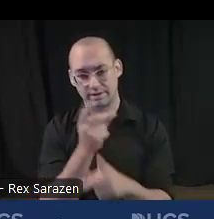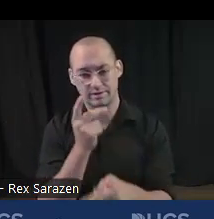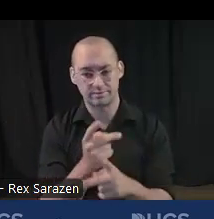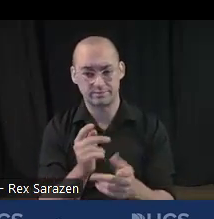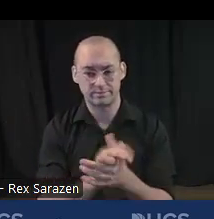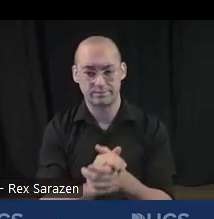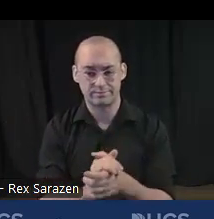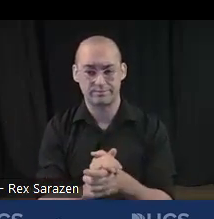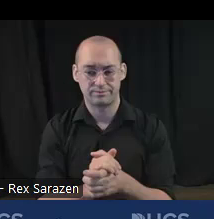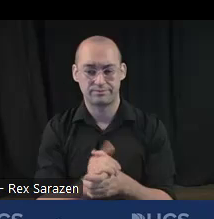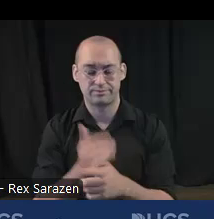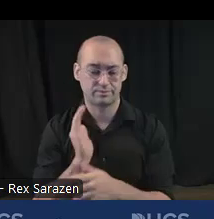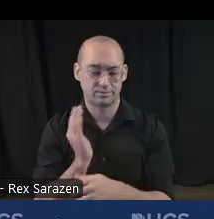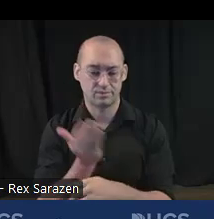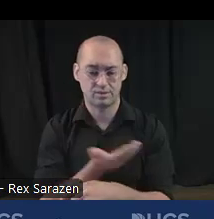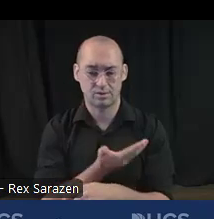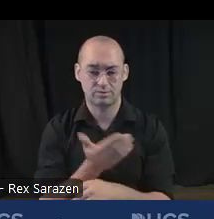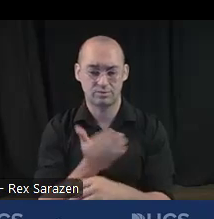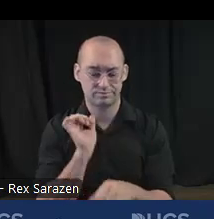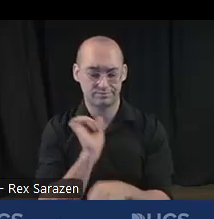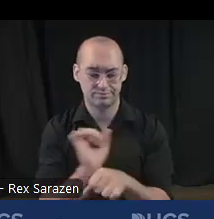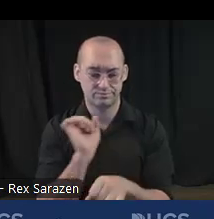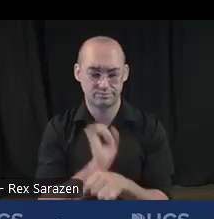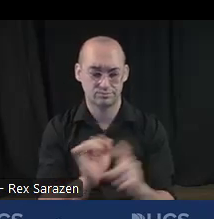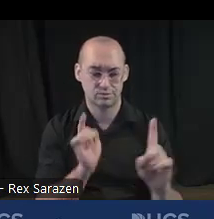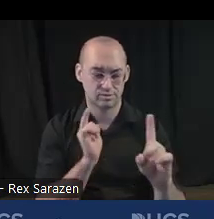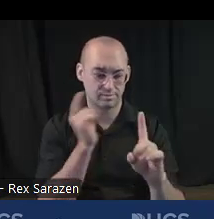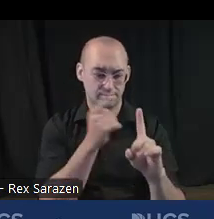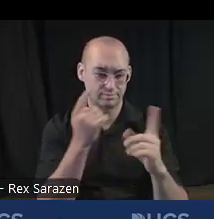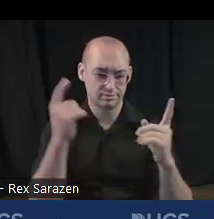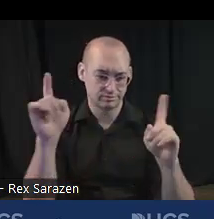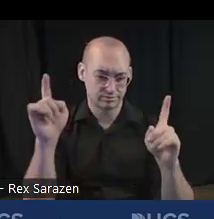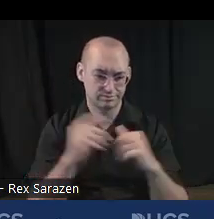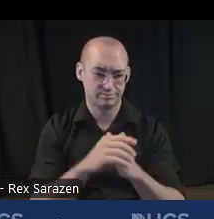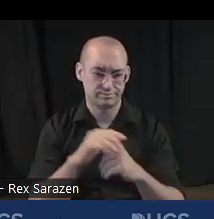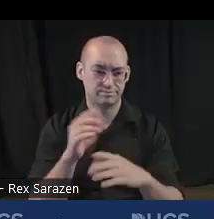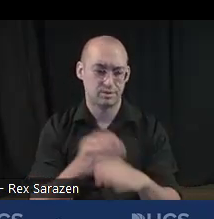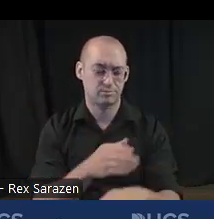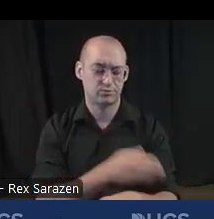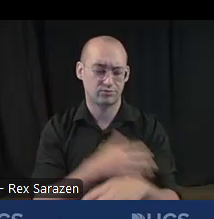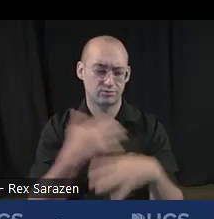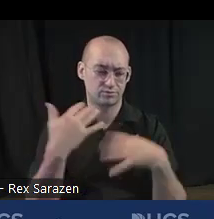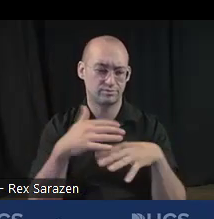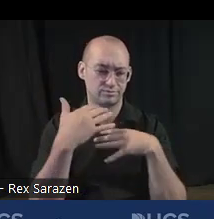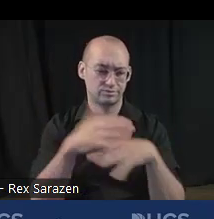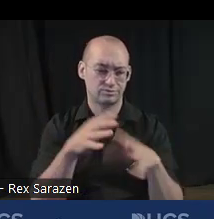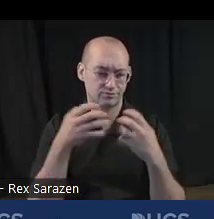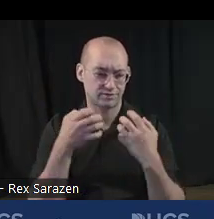and so we have been working to accomplish improve that coordination through efforts like